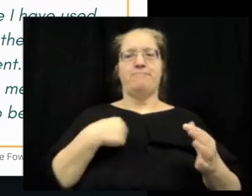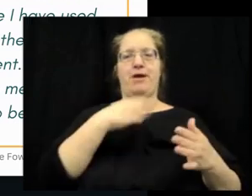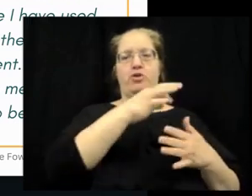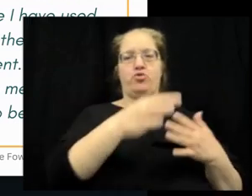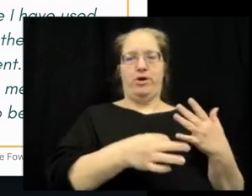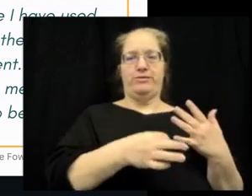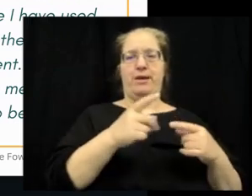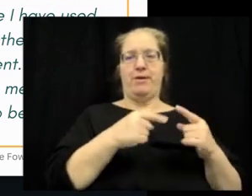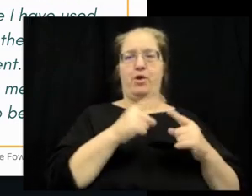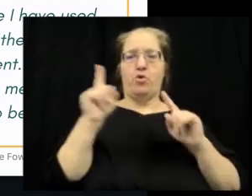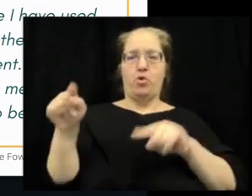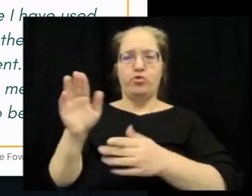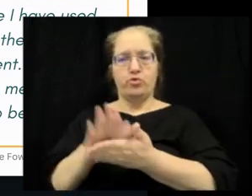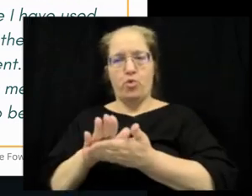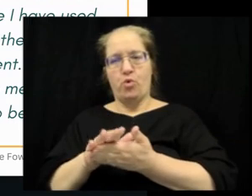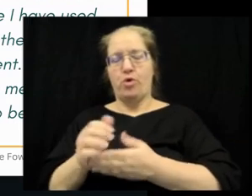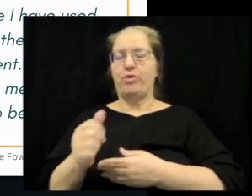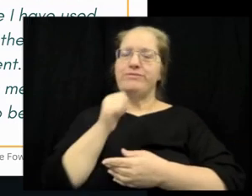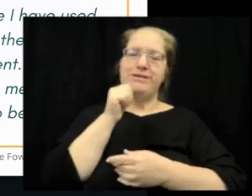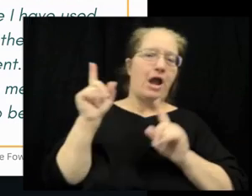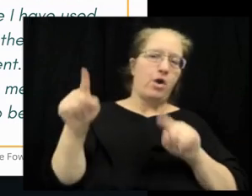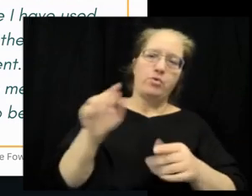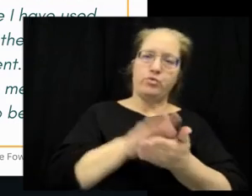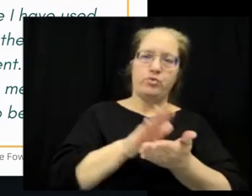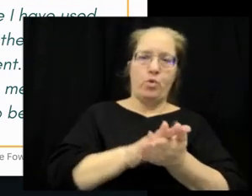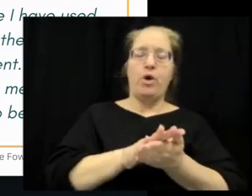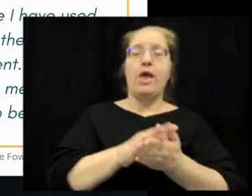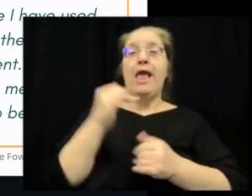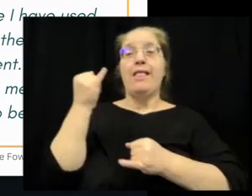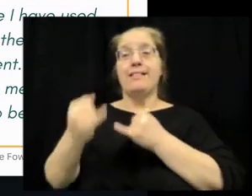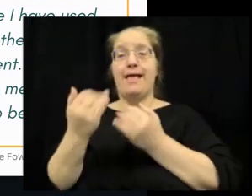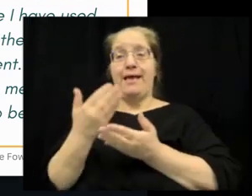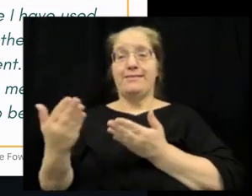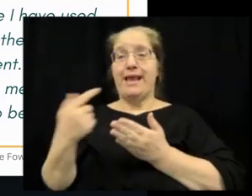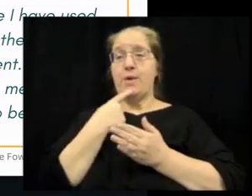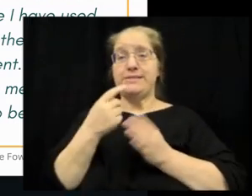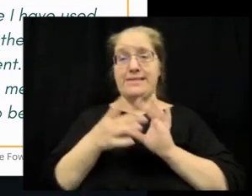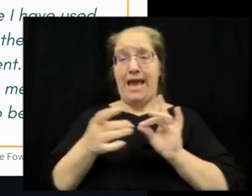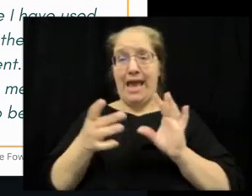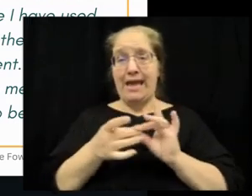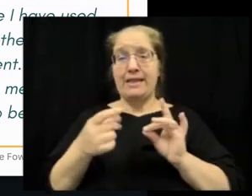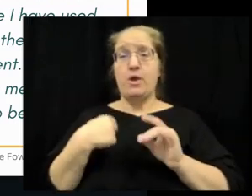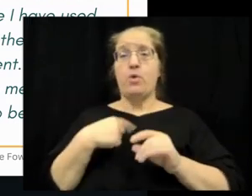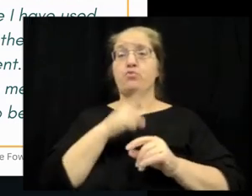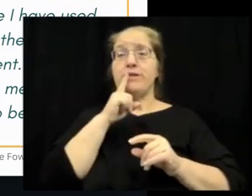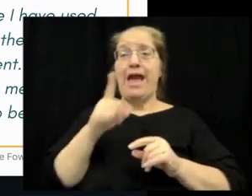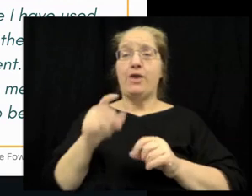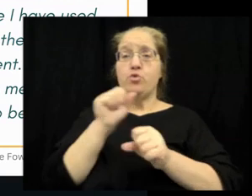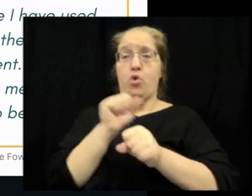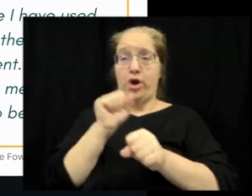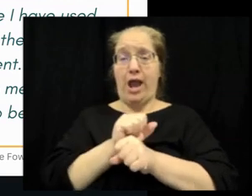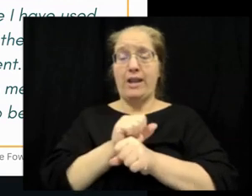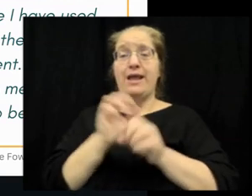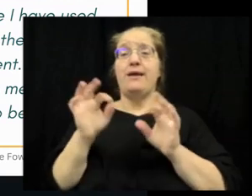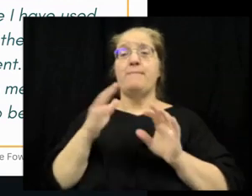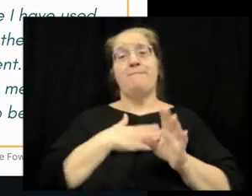going to school or not going to school. And then the last thing I would say that we really had to work on as